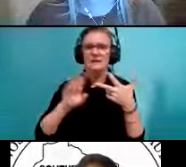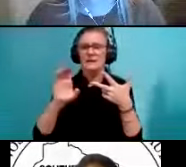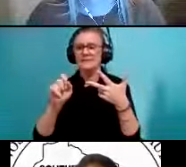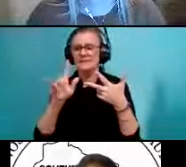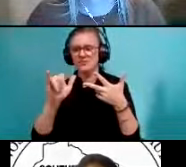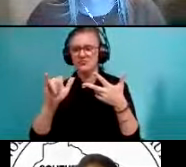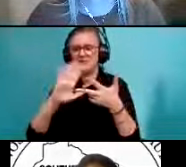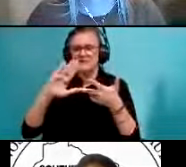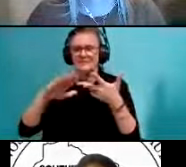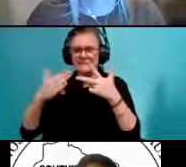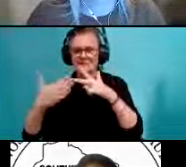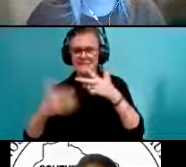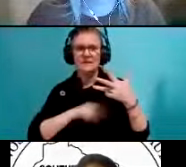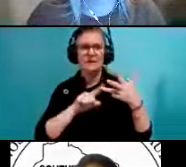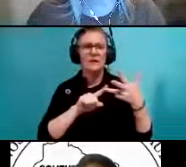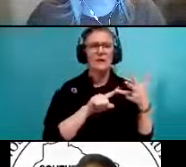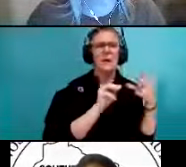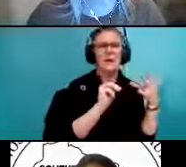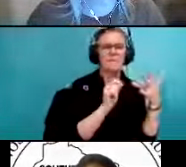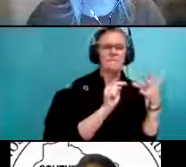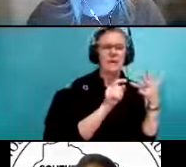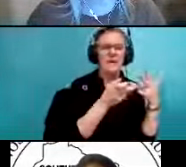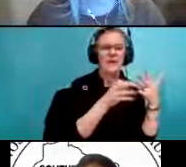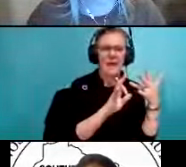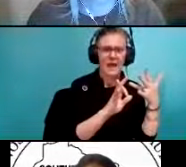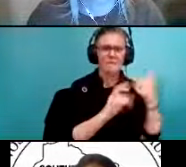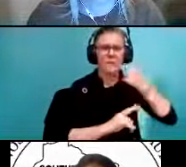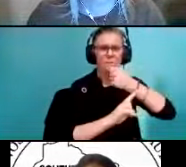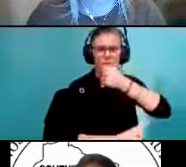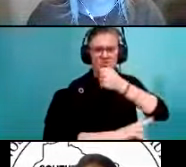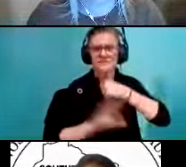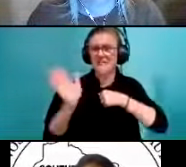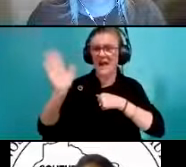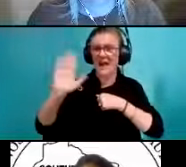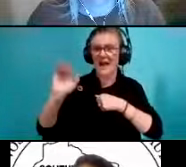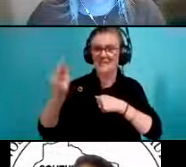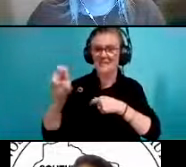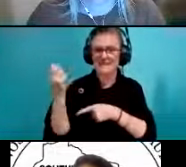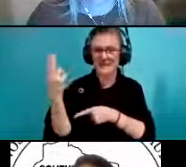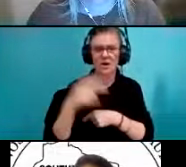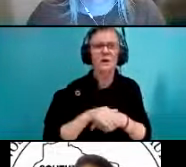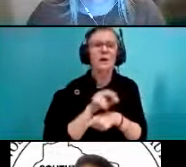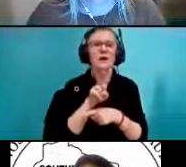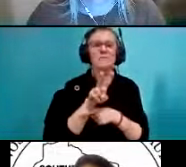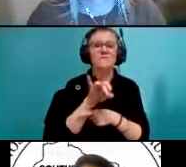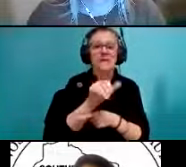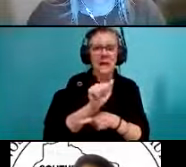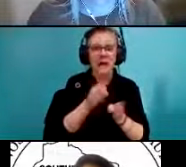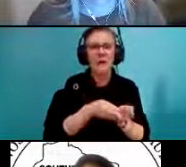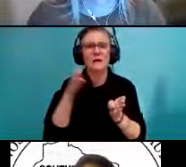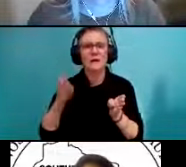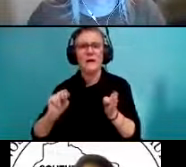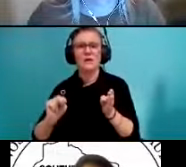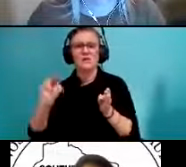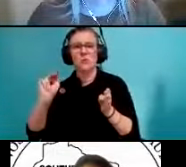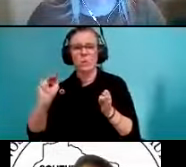Triangle Park, Metcalf Park Bridges. There's Sarah from the Northwest Side. Any others who are on, you